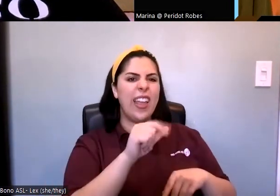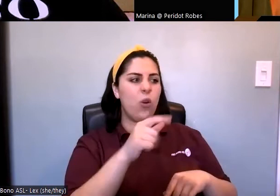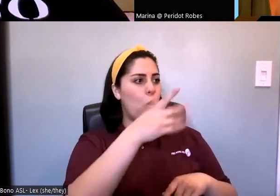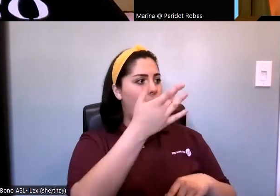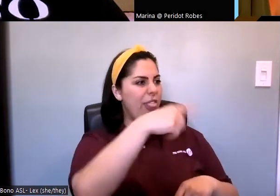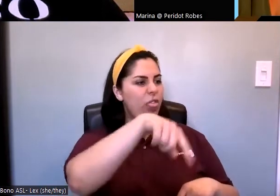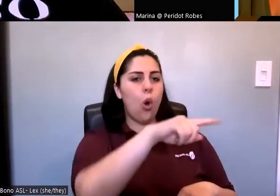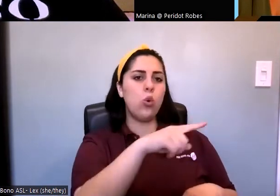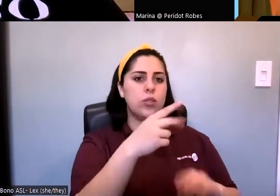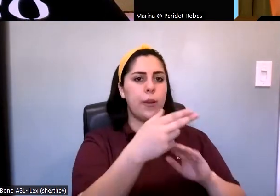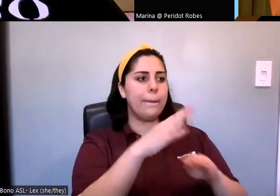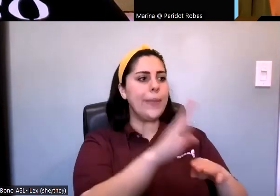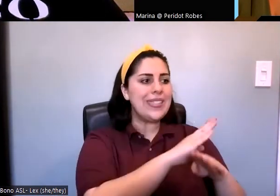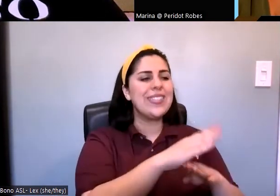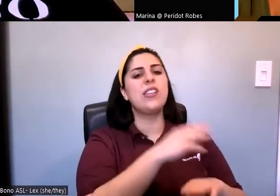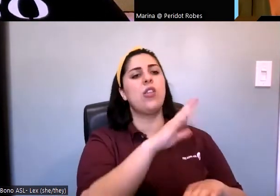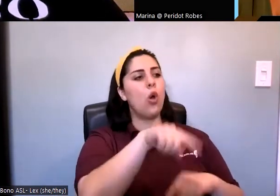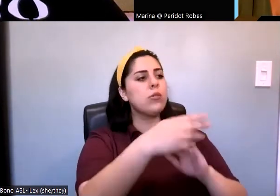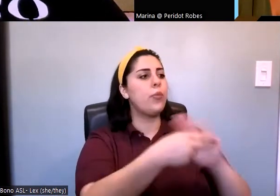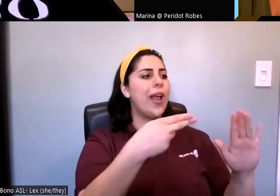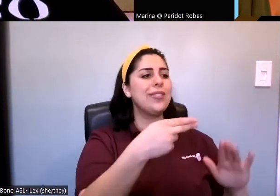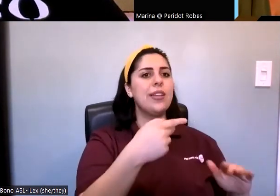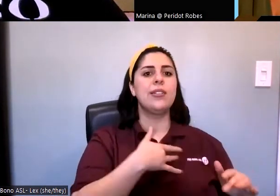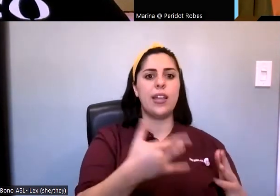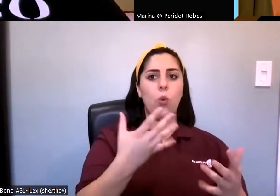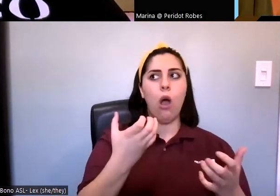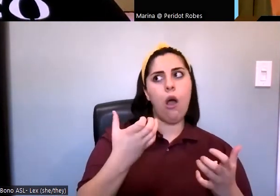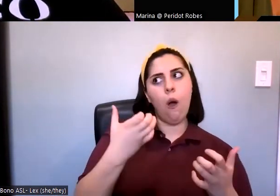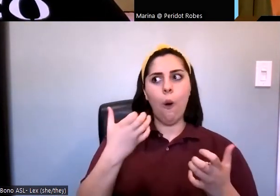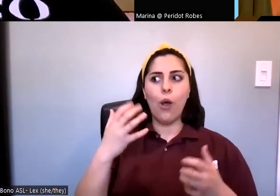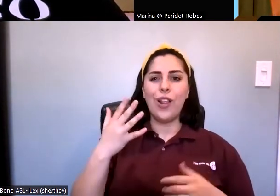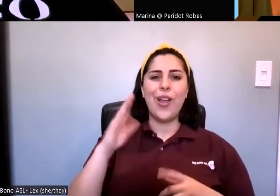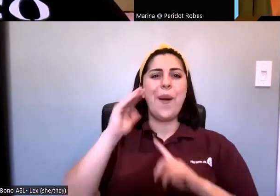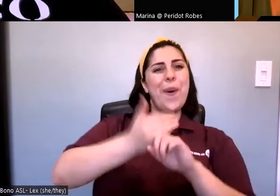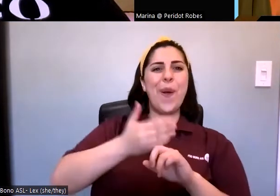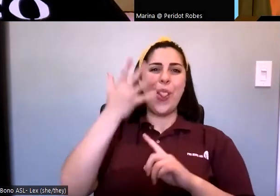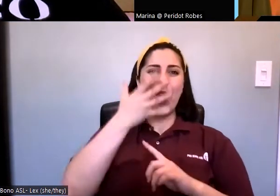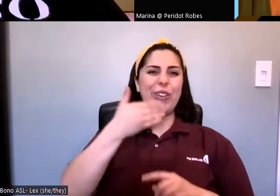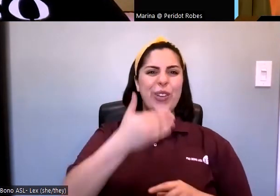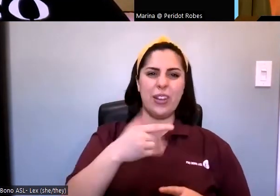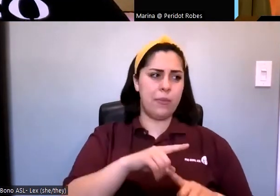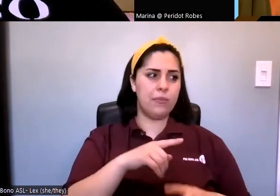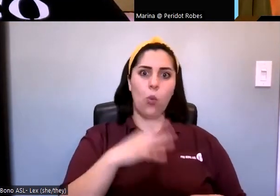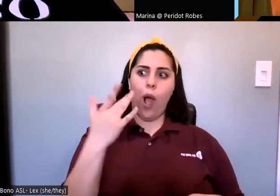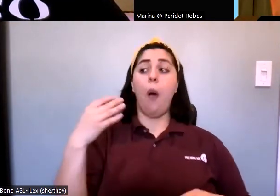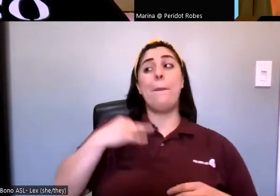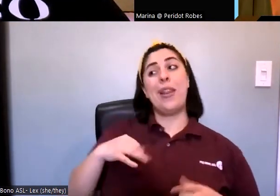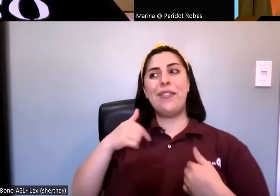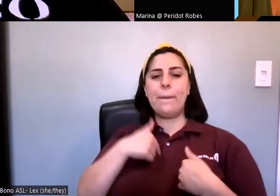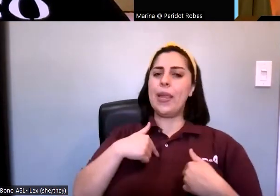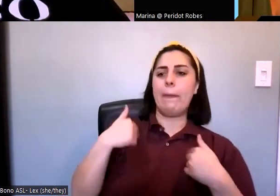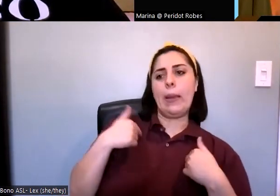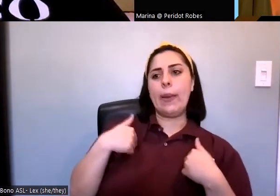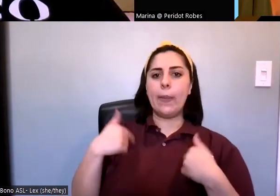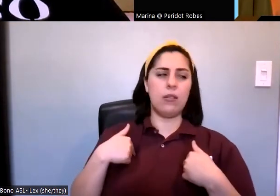chasers, social climbers. They don't do anything for you unless it's going to do something for them. And I found the community